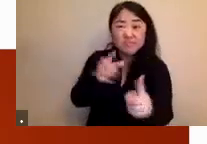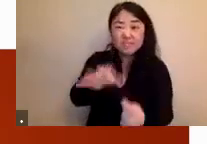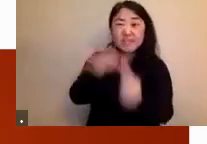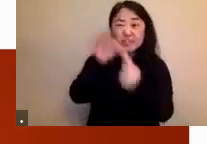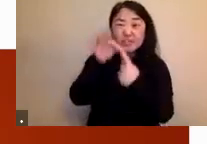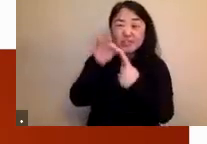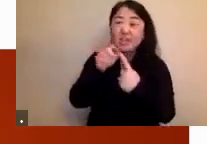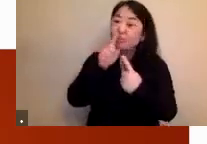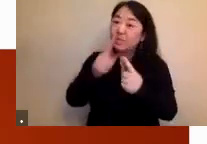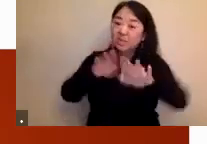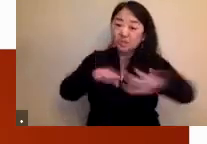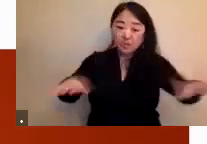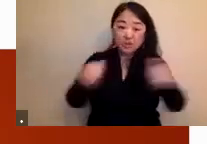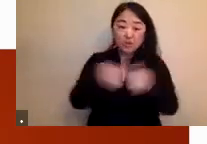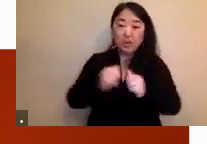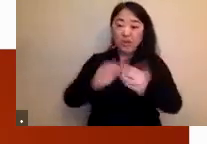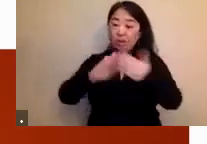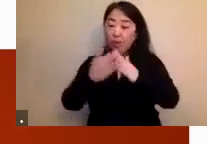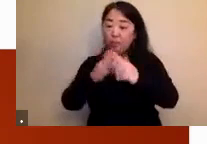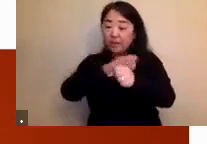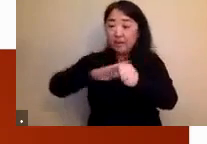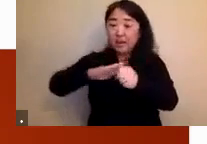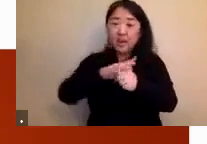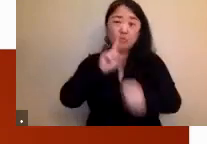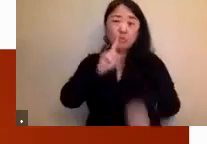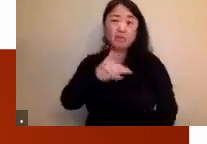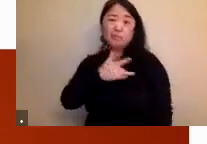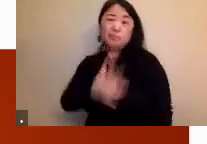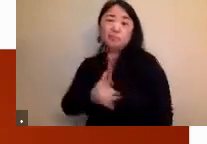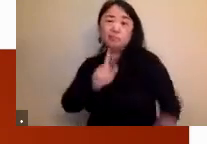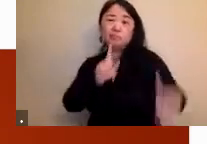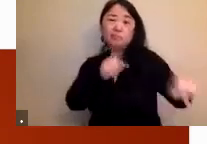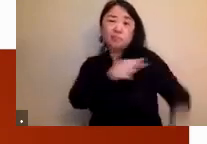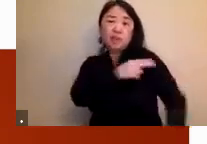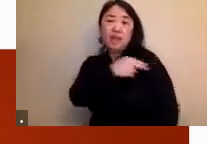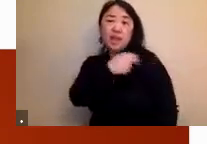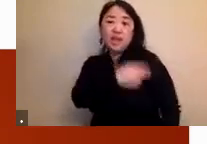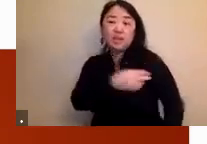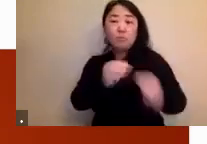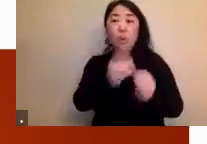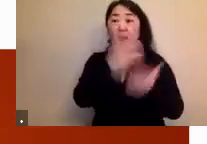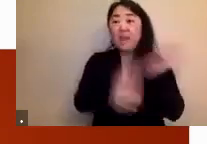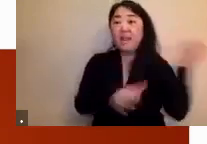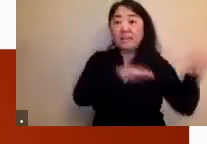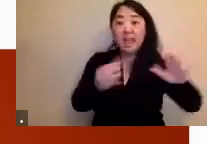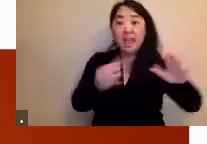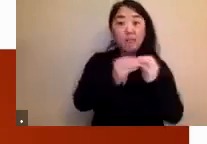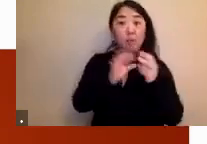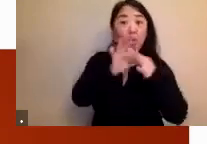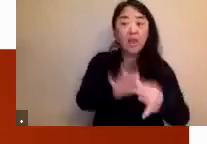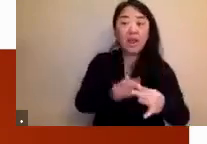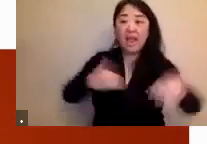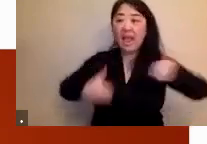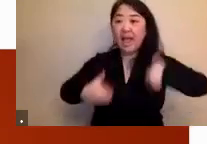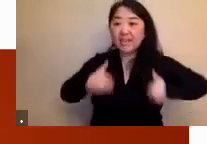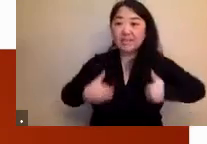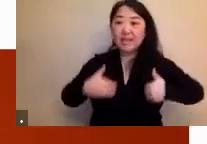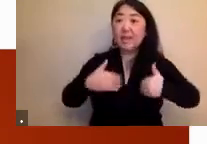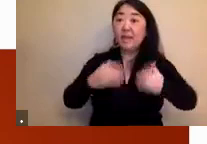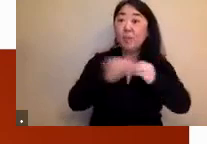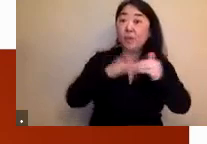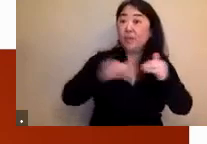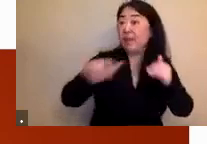in urban areas tend to go to the hospital more and die from asthma more than any other